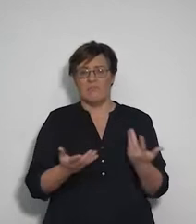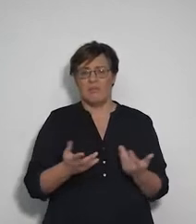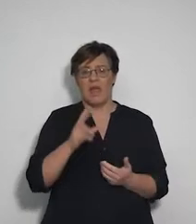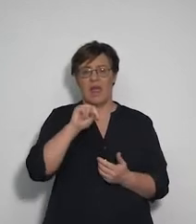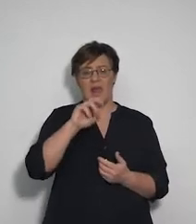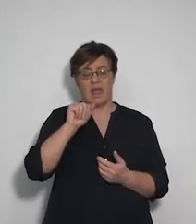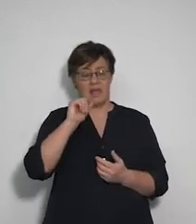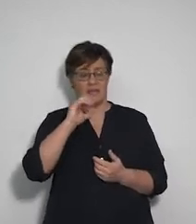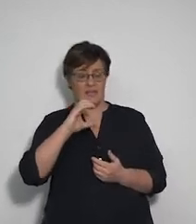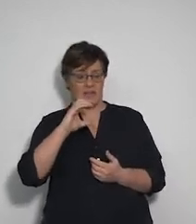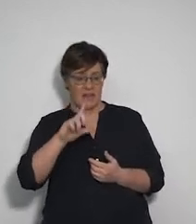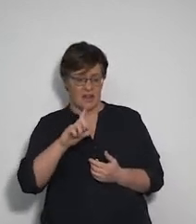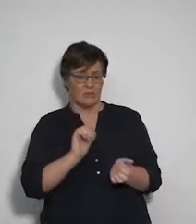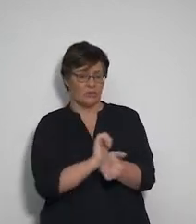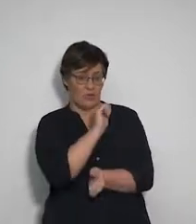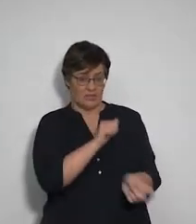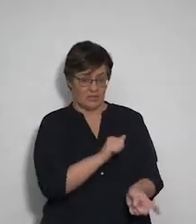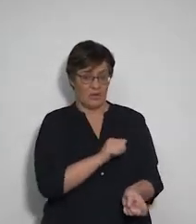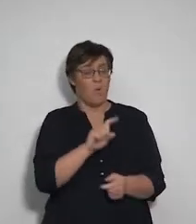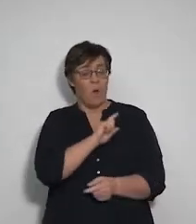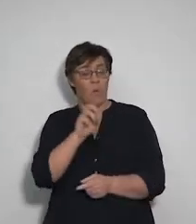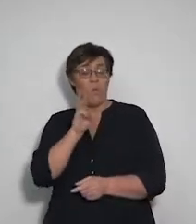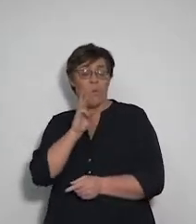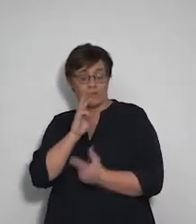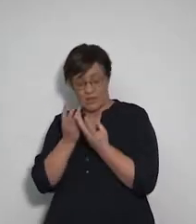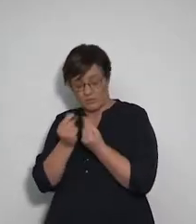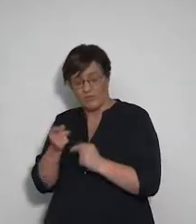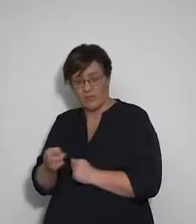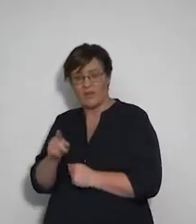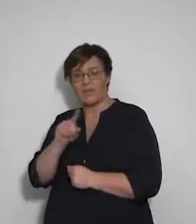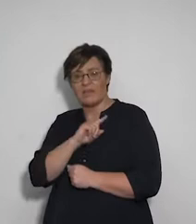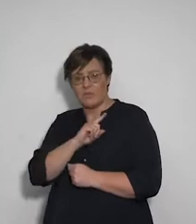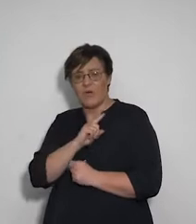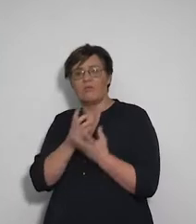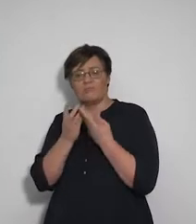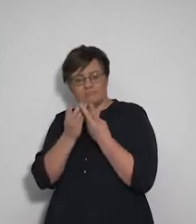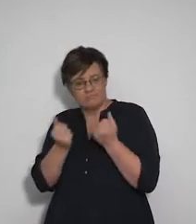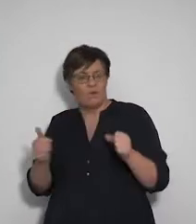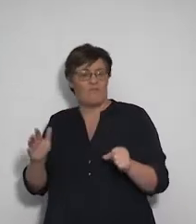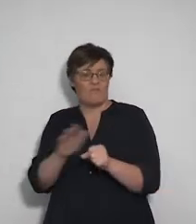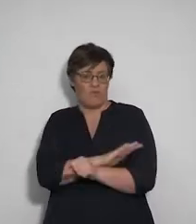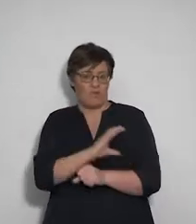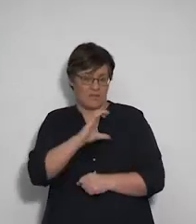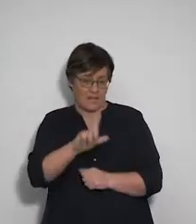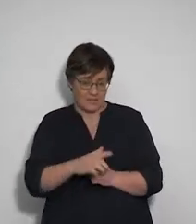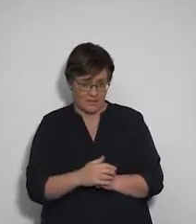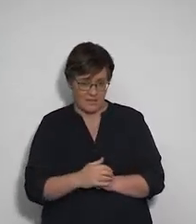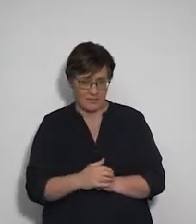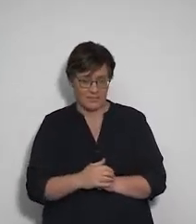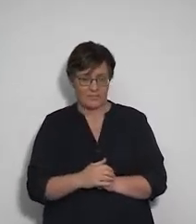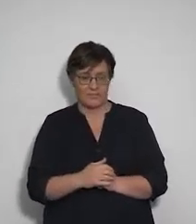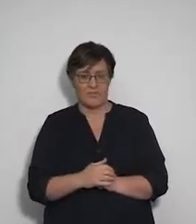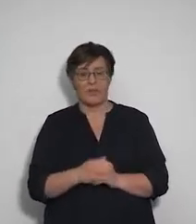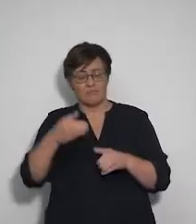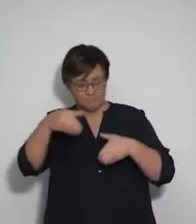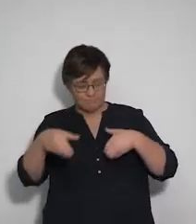because water is a very good solvent, sodium chloride is completely soluble in water. Okay. Now it then